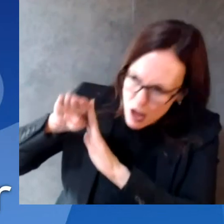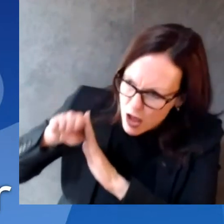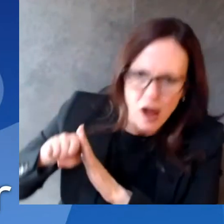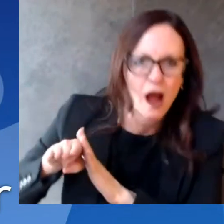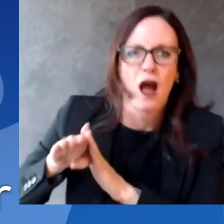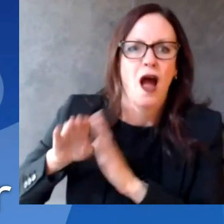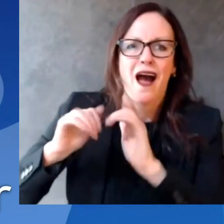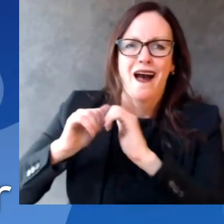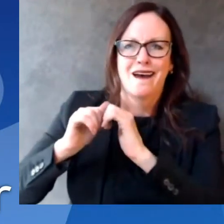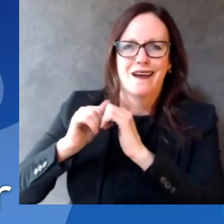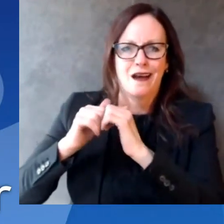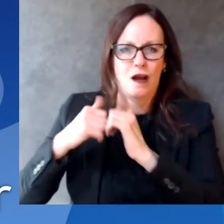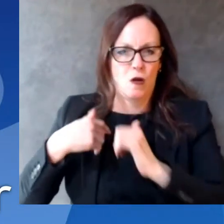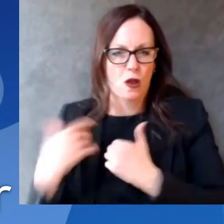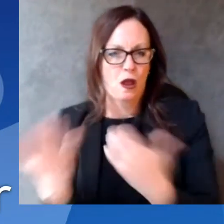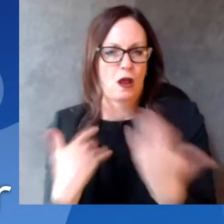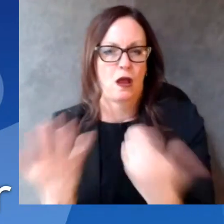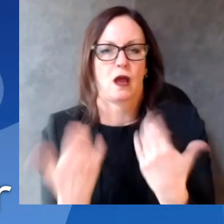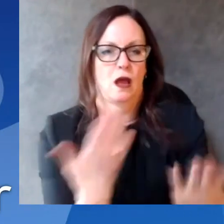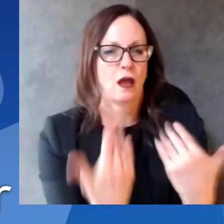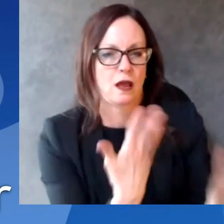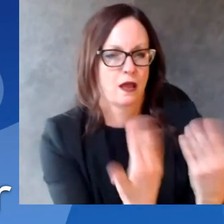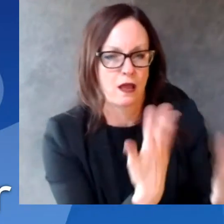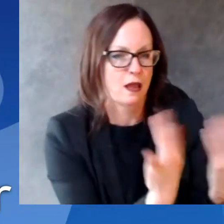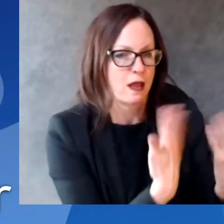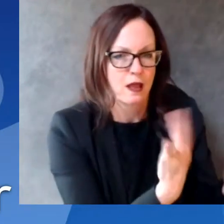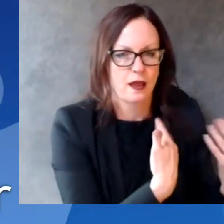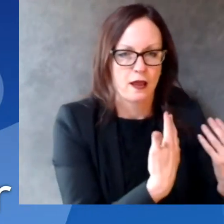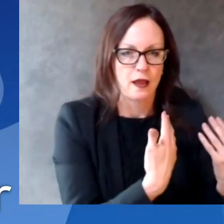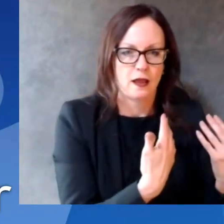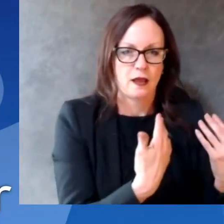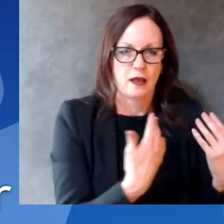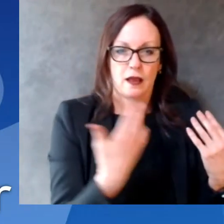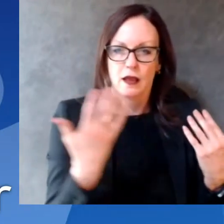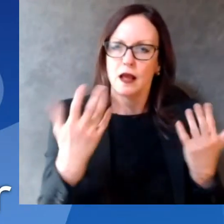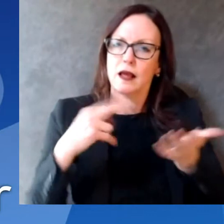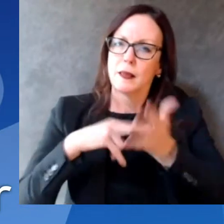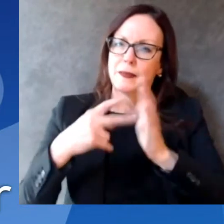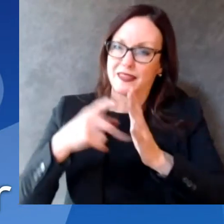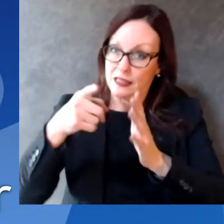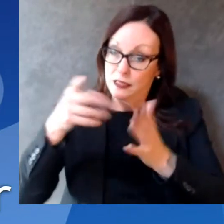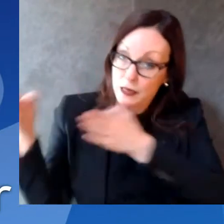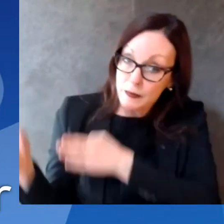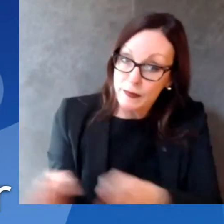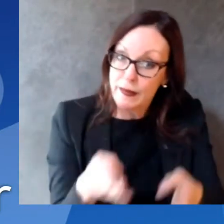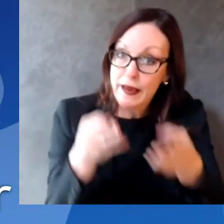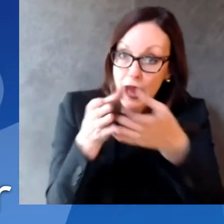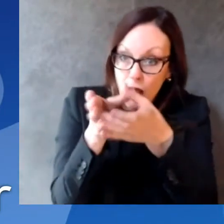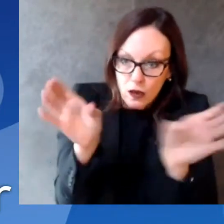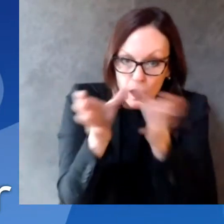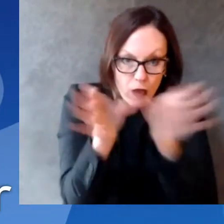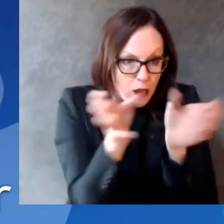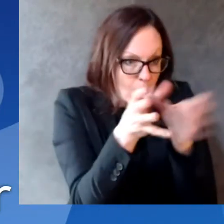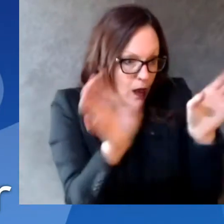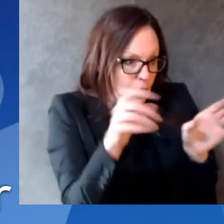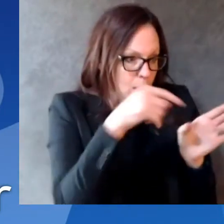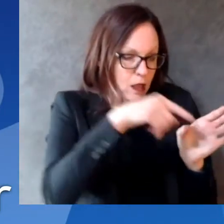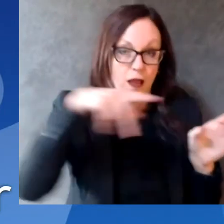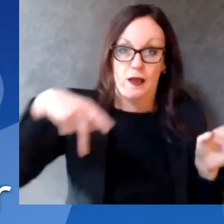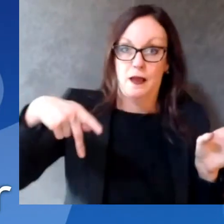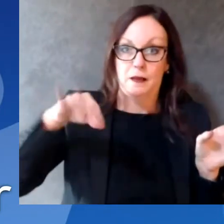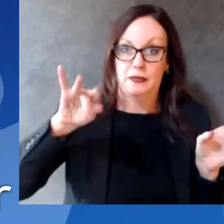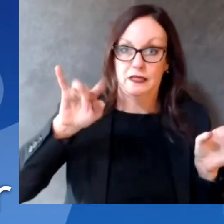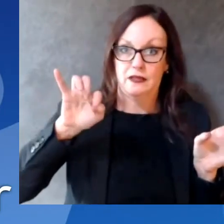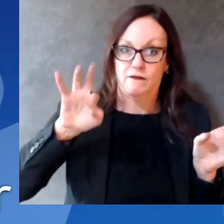anticipate having to adjust the vaccine disbursements to make Pfizer available to more vaccinators? Yeah,